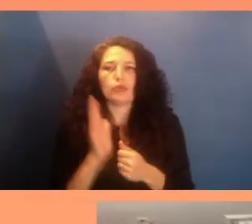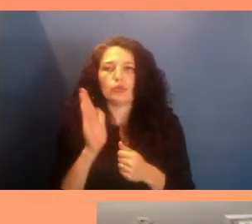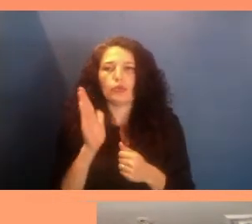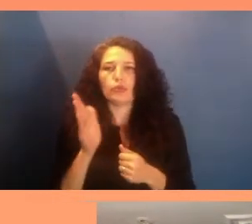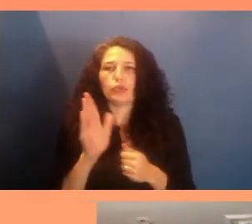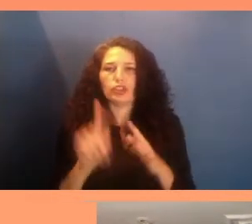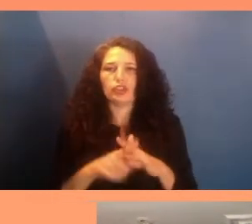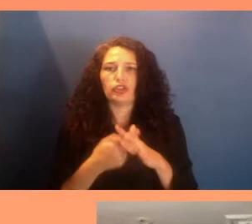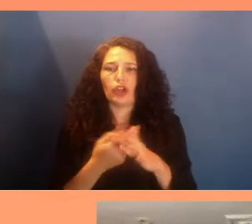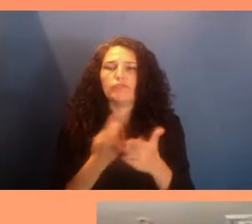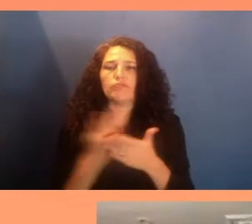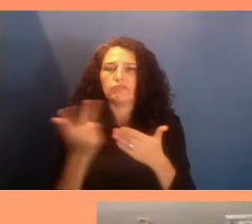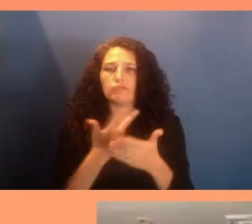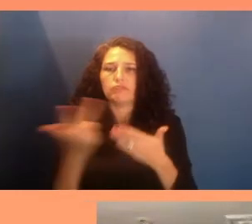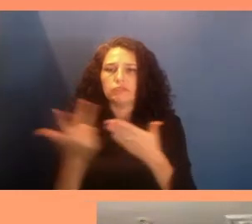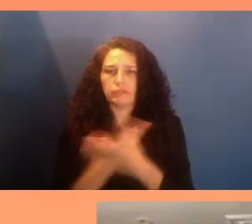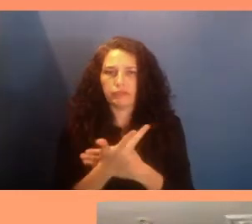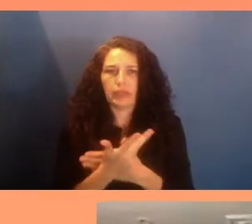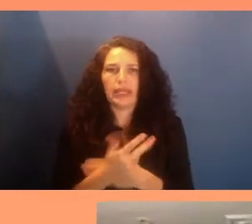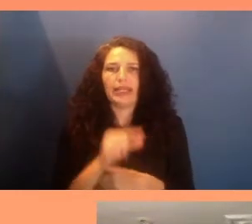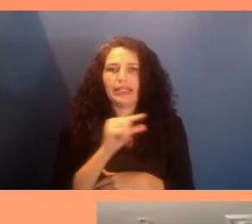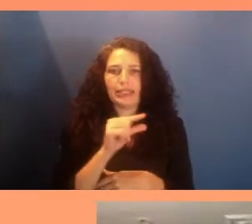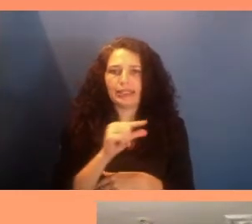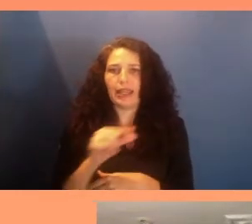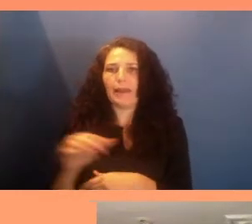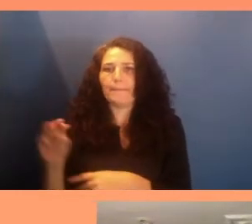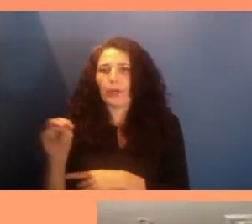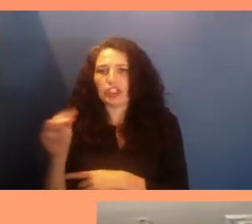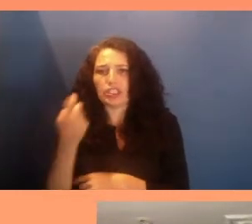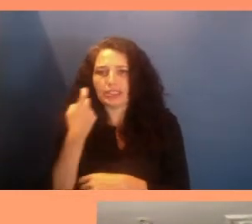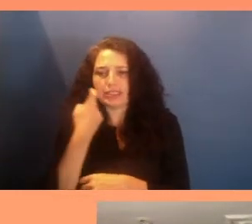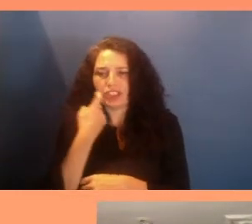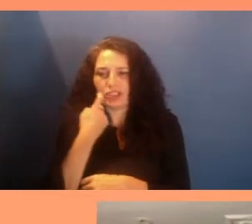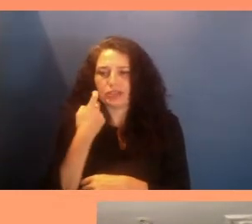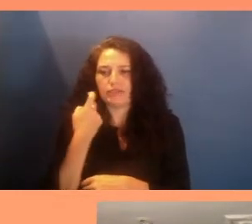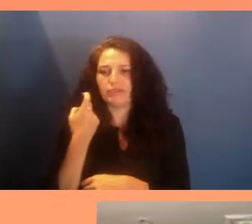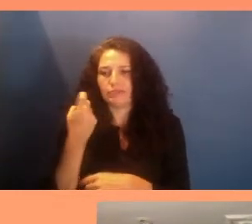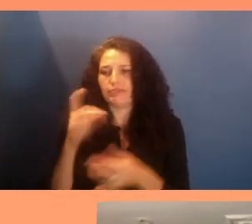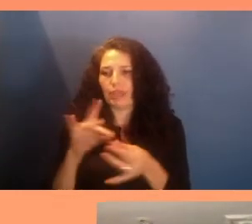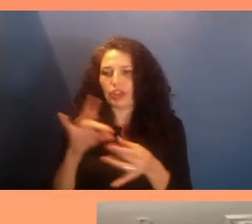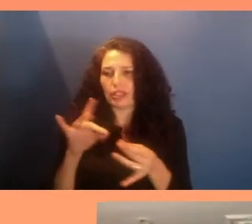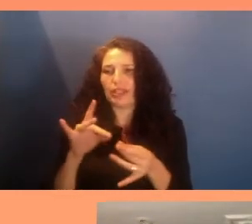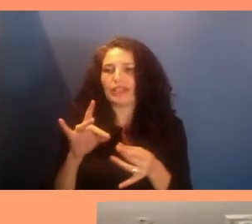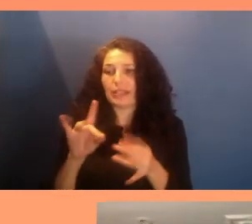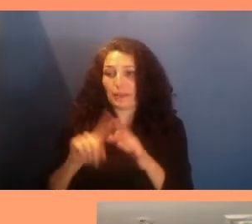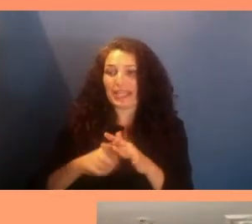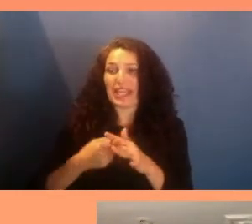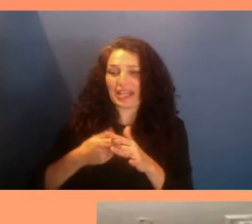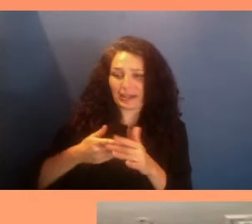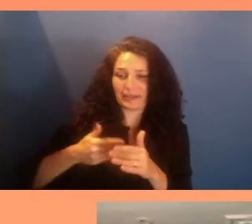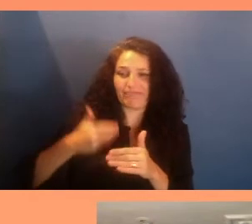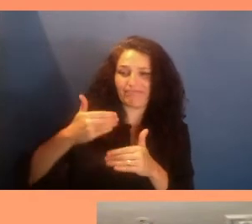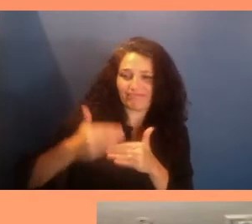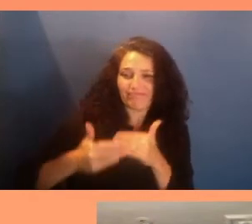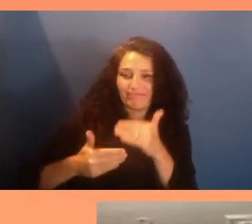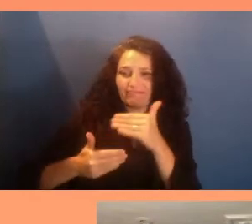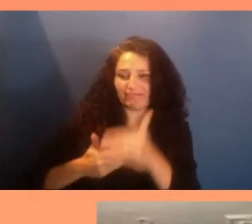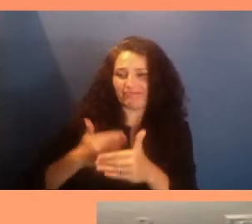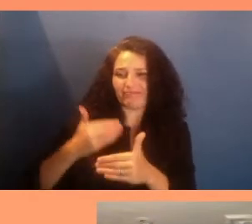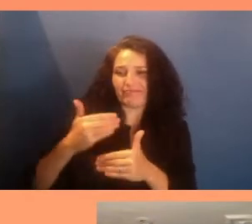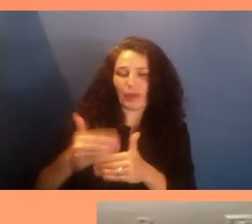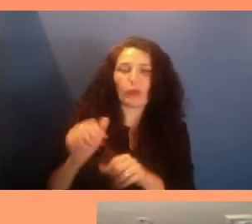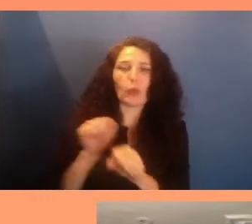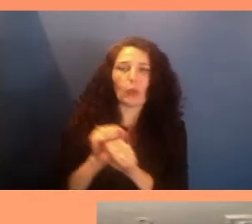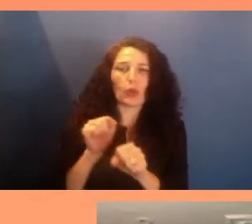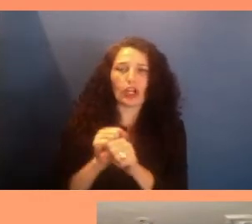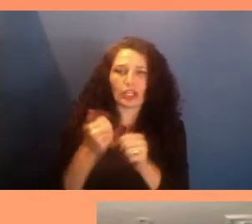and Marjon have both mentioned, we're at the early stages of our work. And we really hope to, through our work, really try to find out in